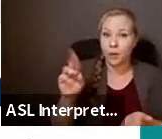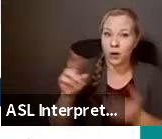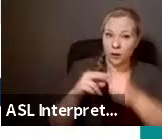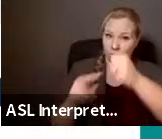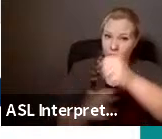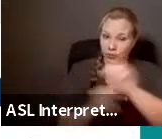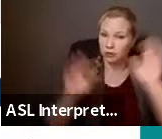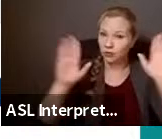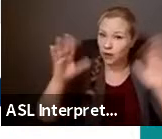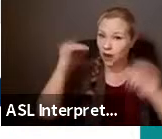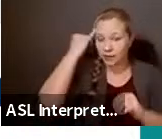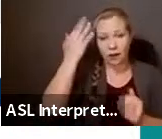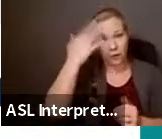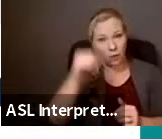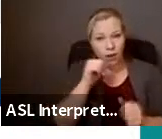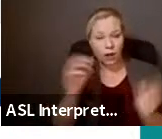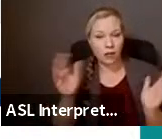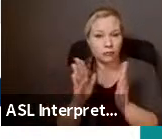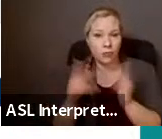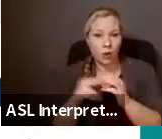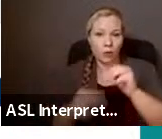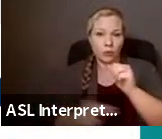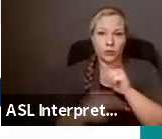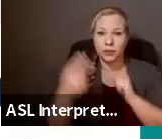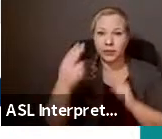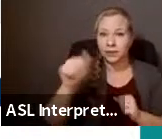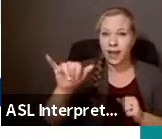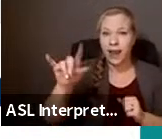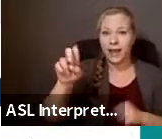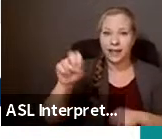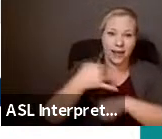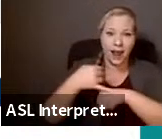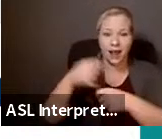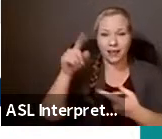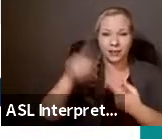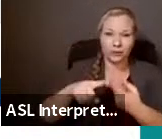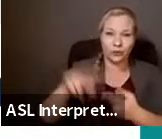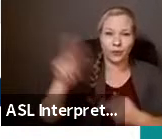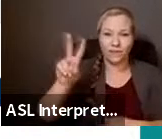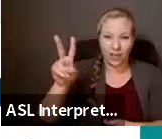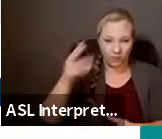Island to Vancouver? Then you wouldn't need any interchange on Hayden Island off from the freeway.